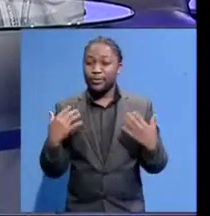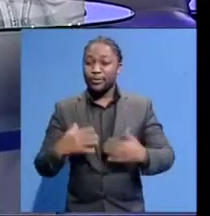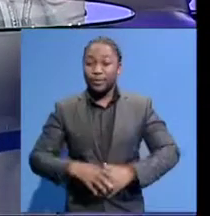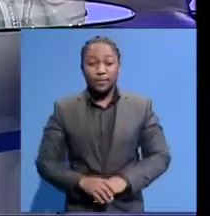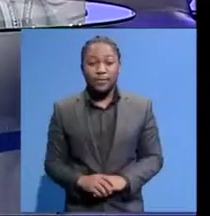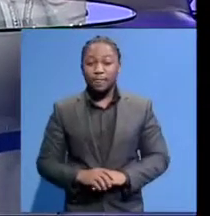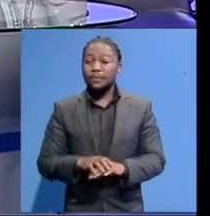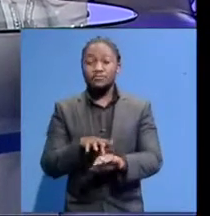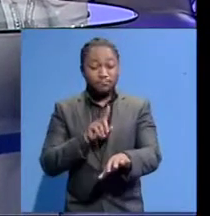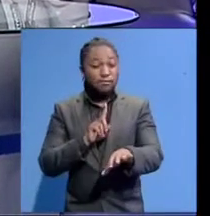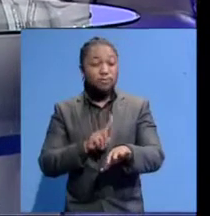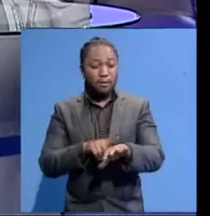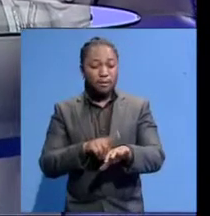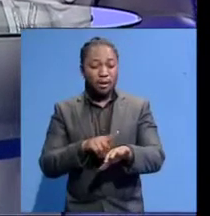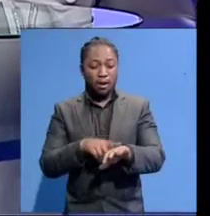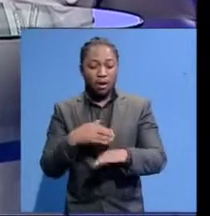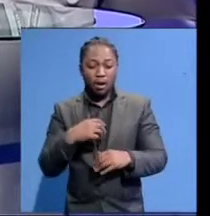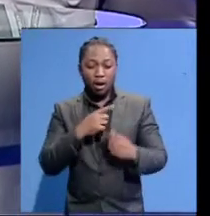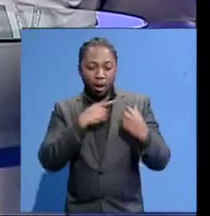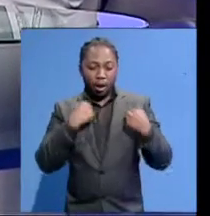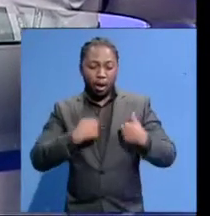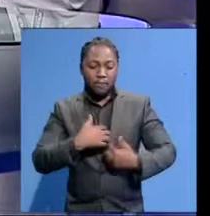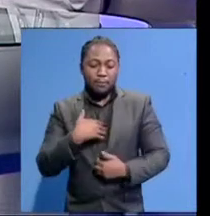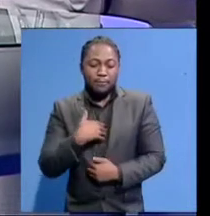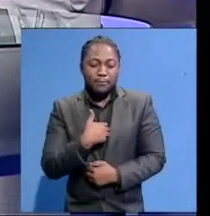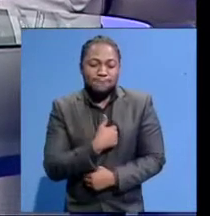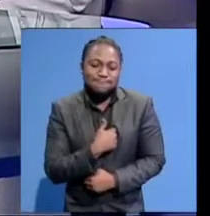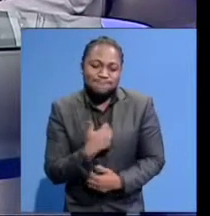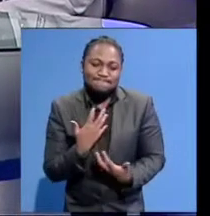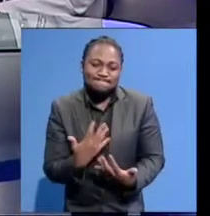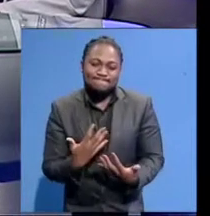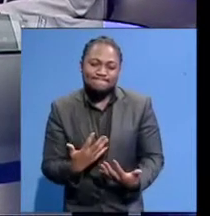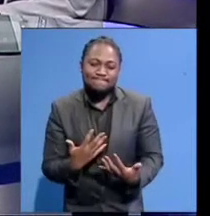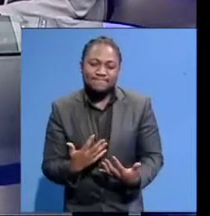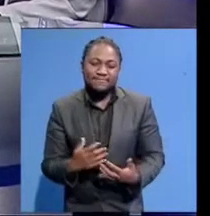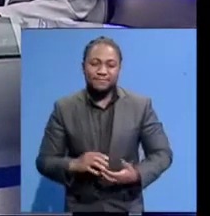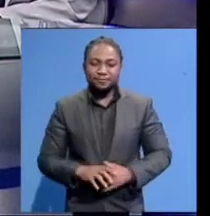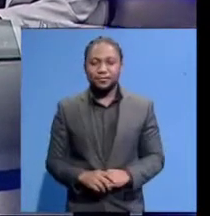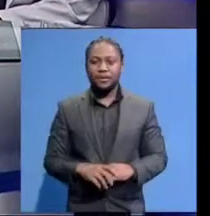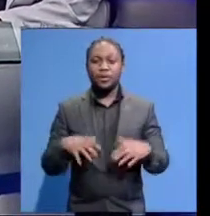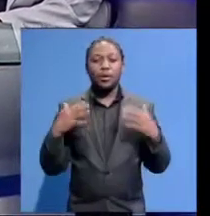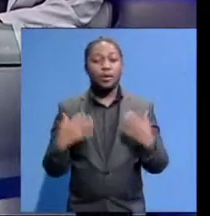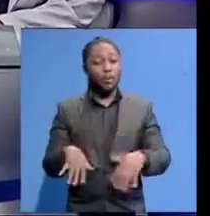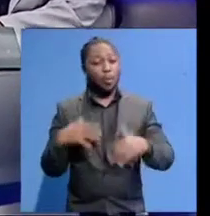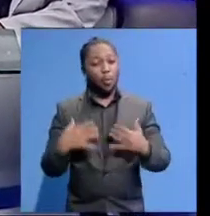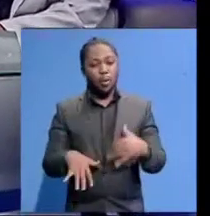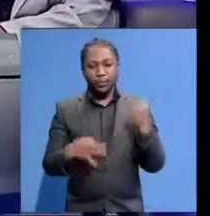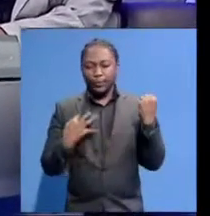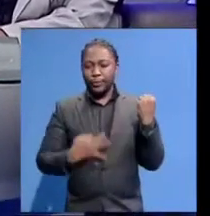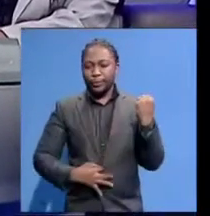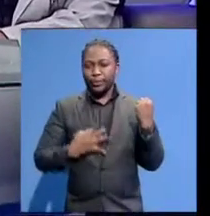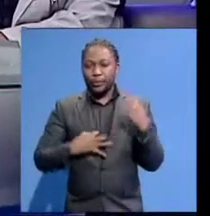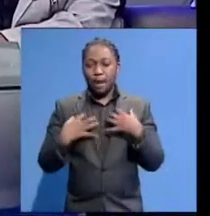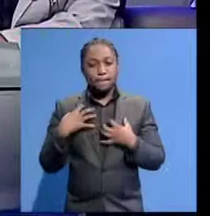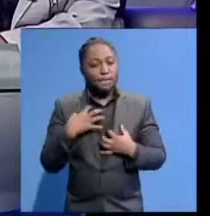Time can break your heart. What a moving performance by Salala Salota there. In fact, so moving and so emotional that he